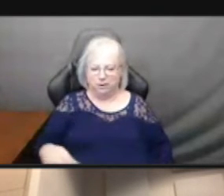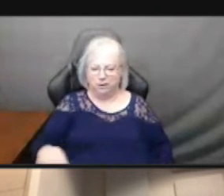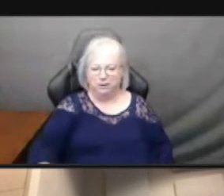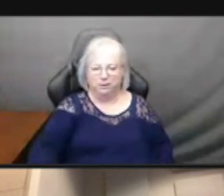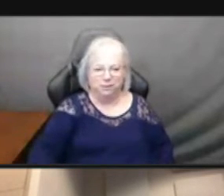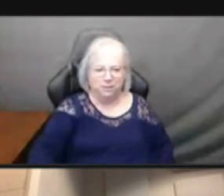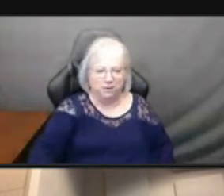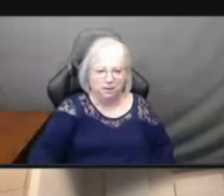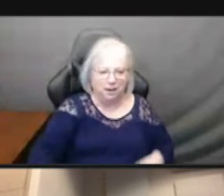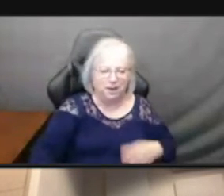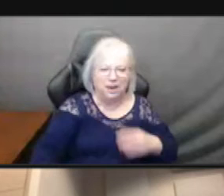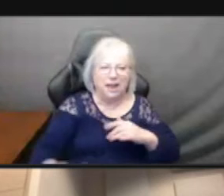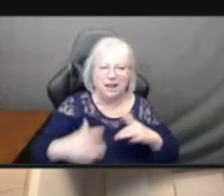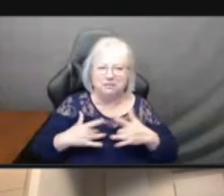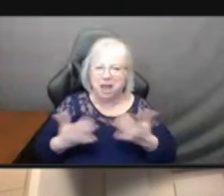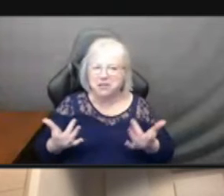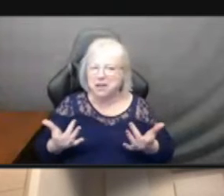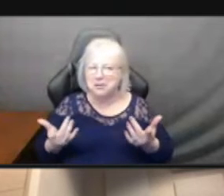How y'all doing this evening?